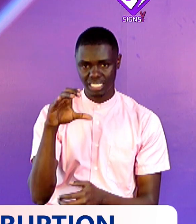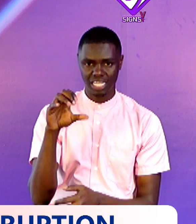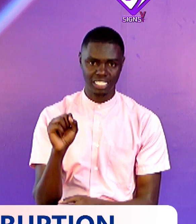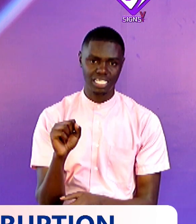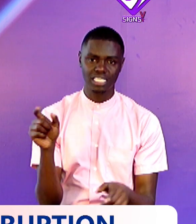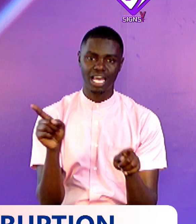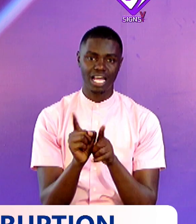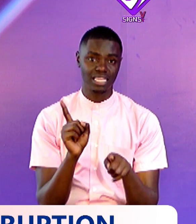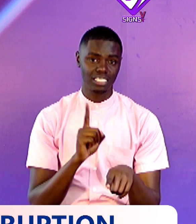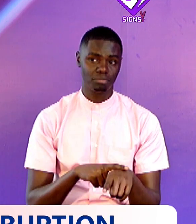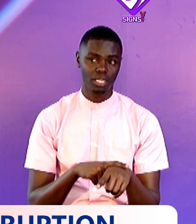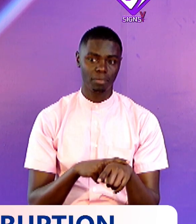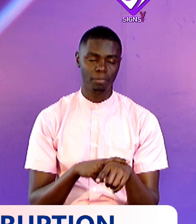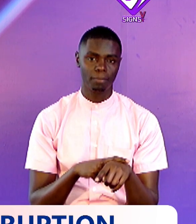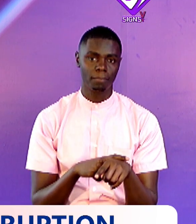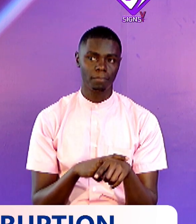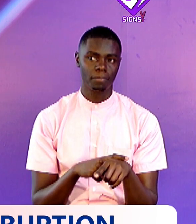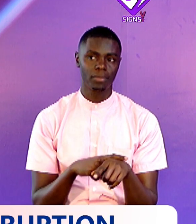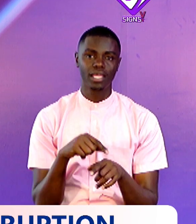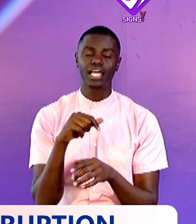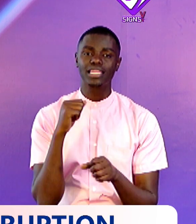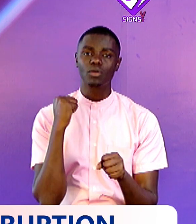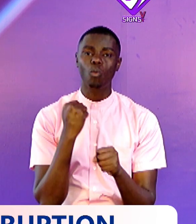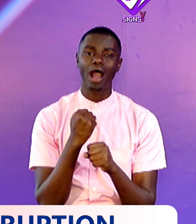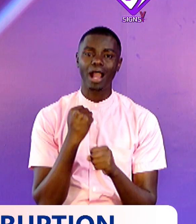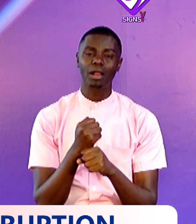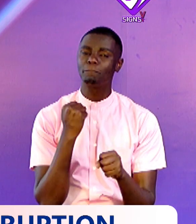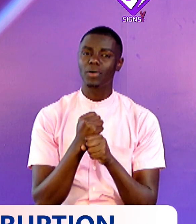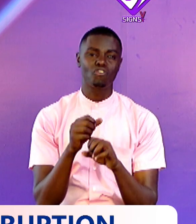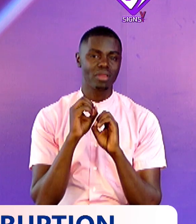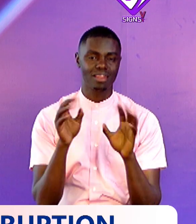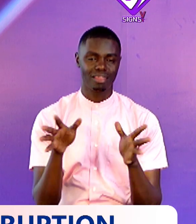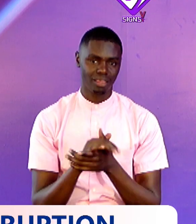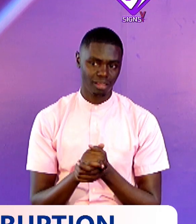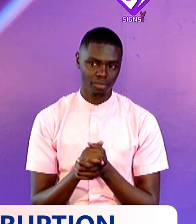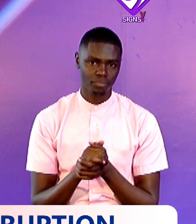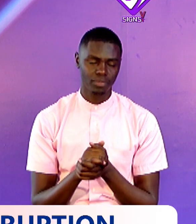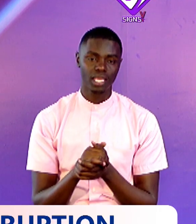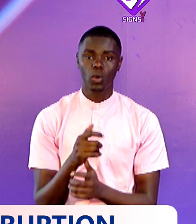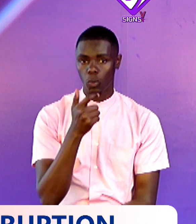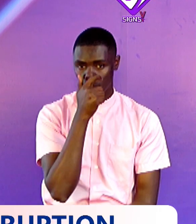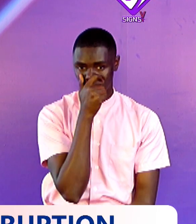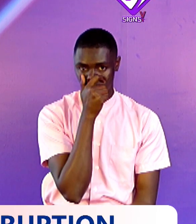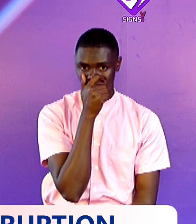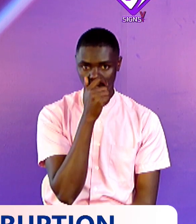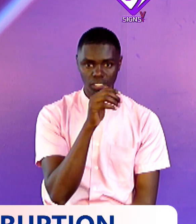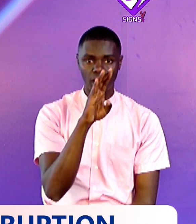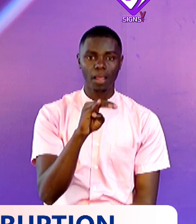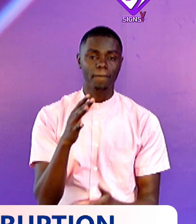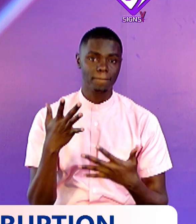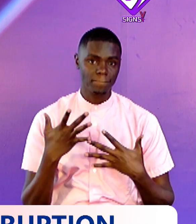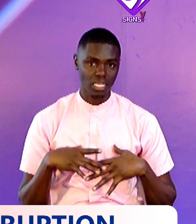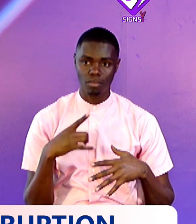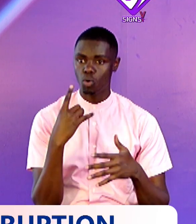at the same time, the truth is that they're not performing as would have been wished by the people that